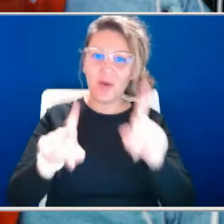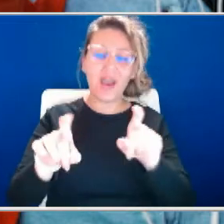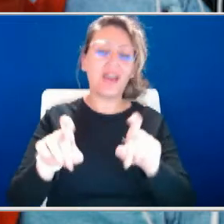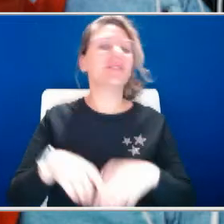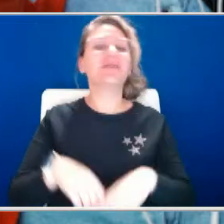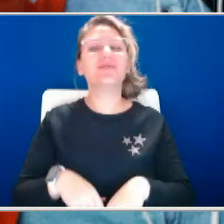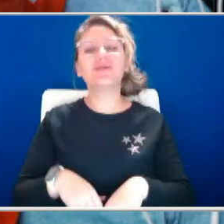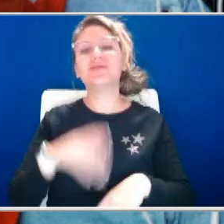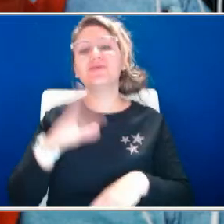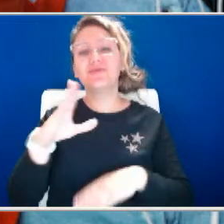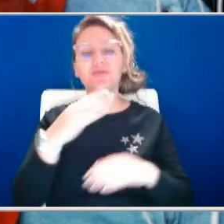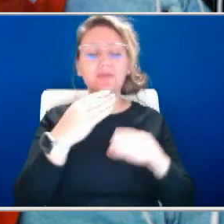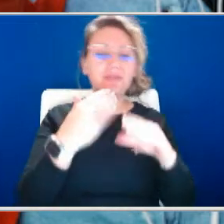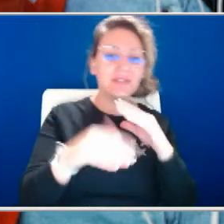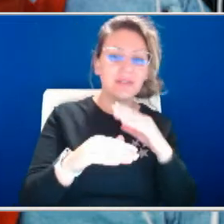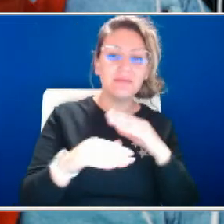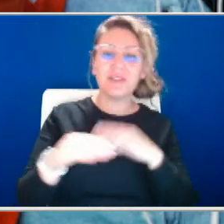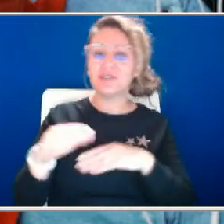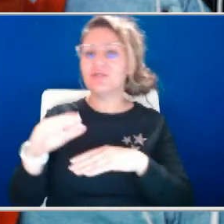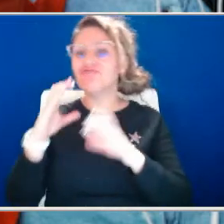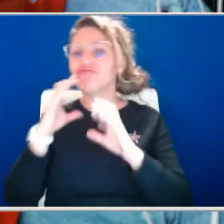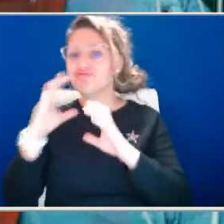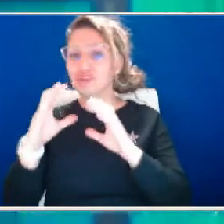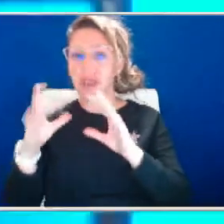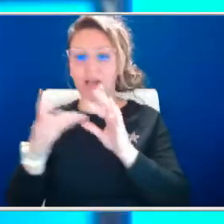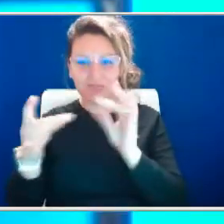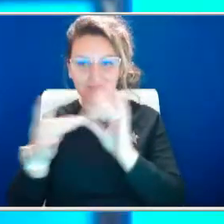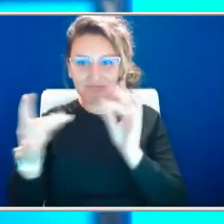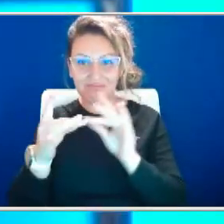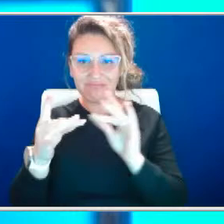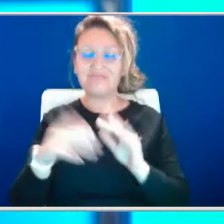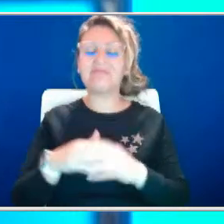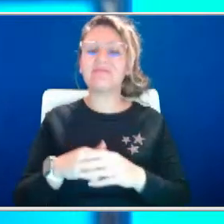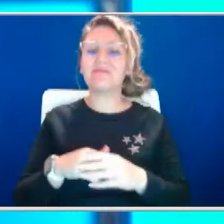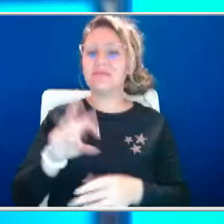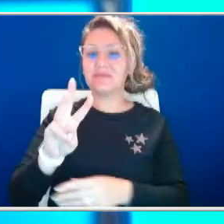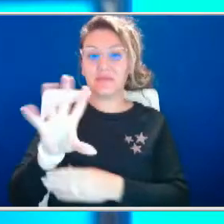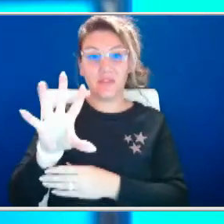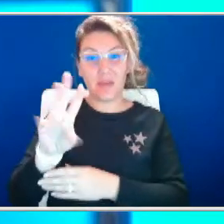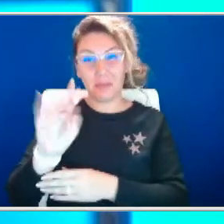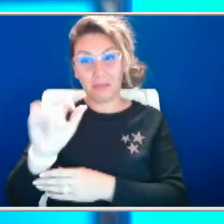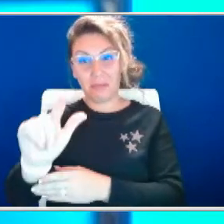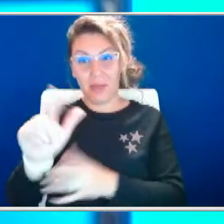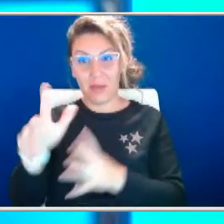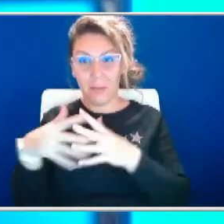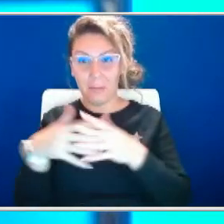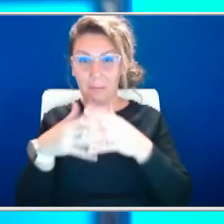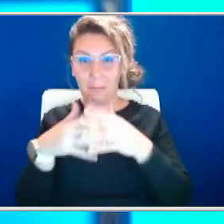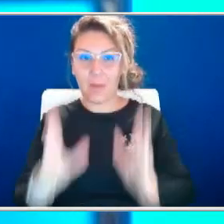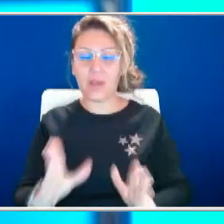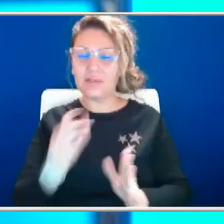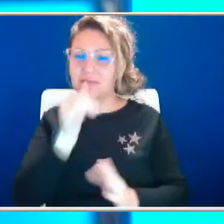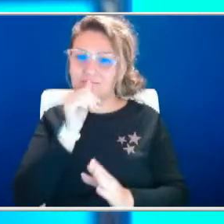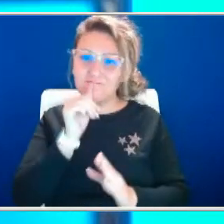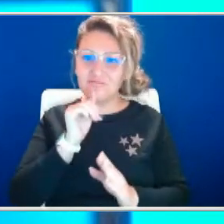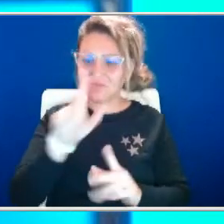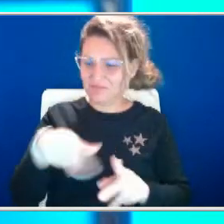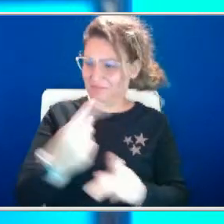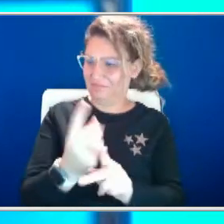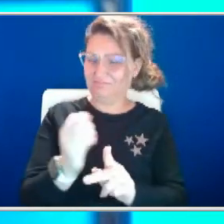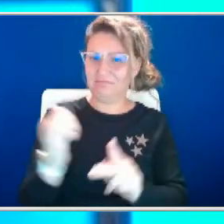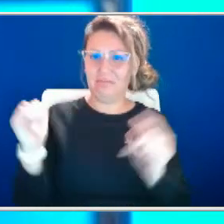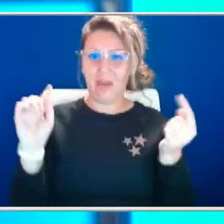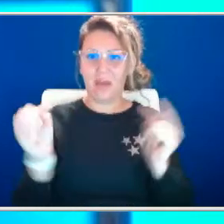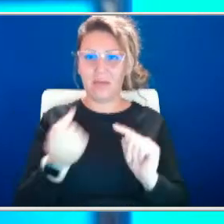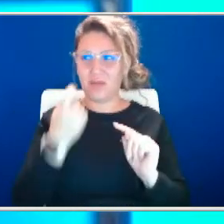links to all of those are right there on your screen. 65 million Americans say they have suffered some sort of back pain over the last year.